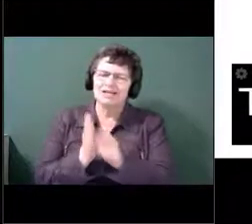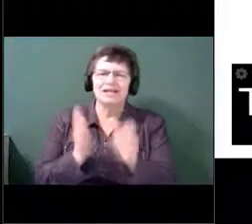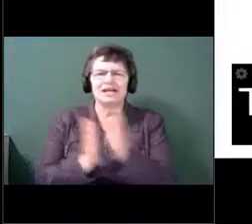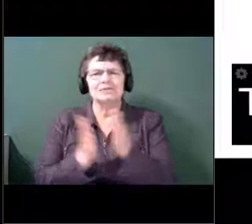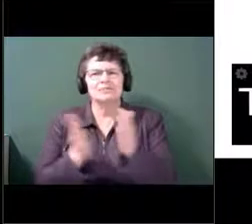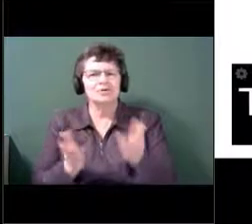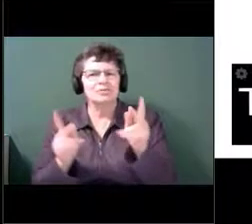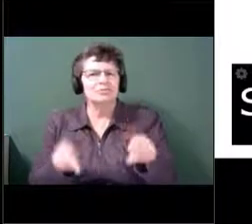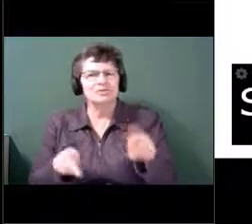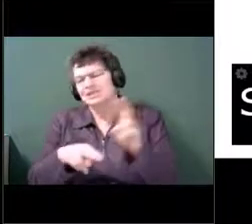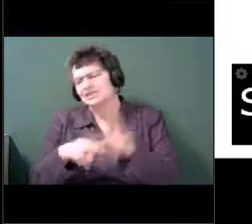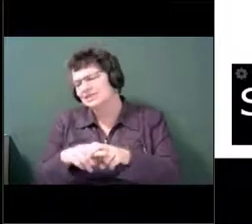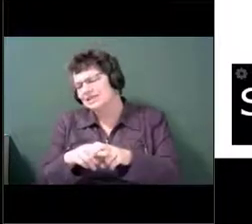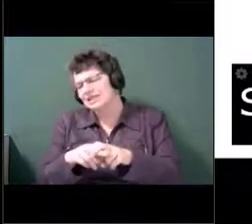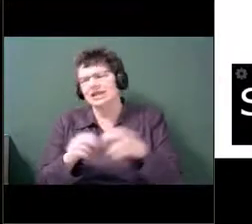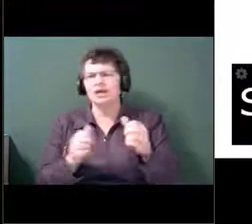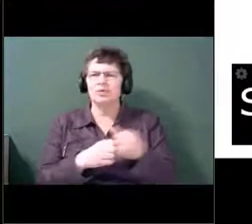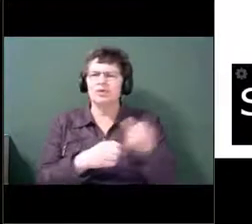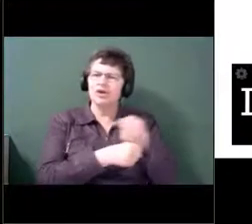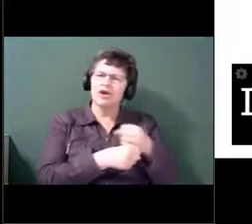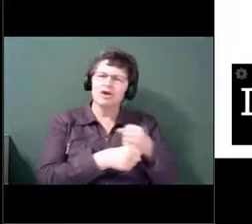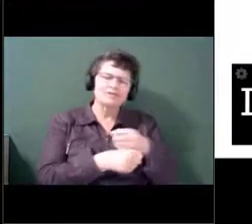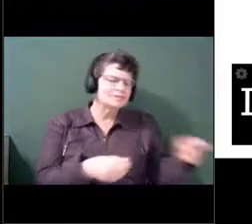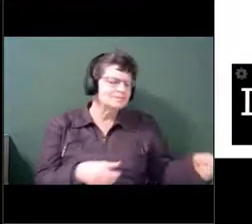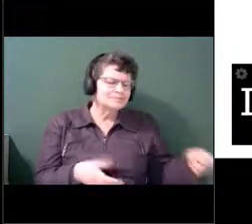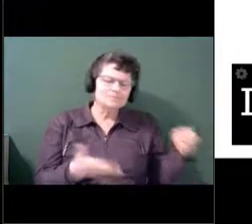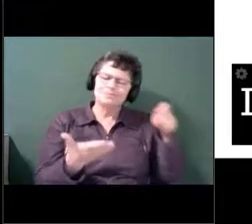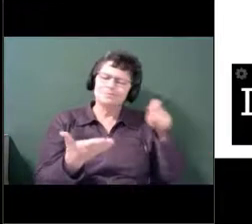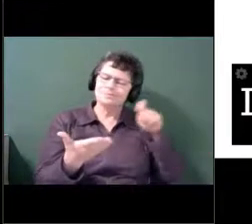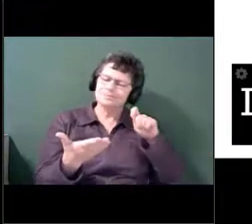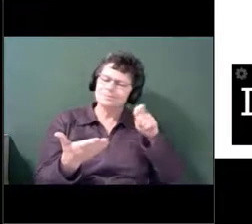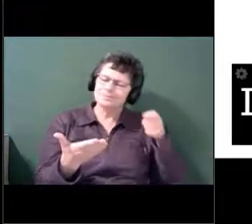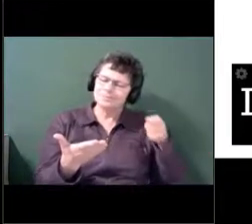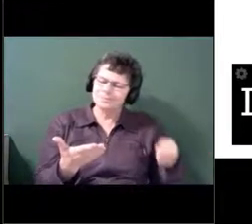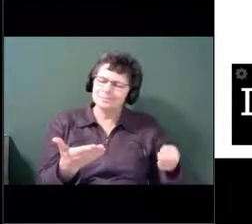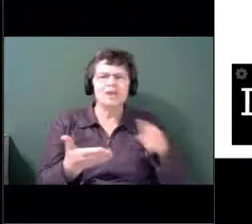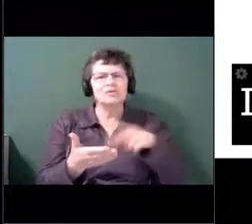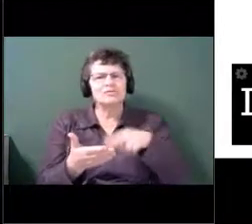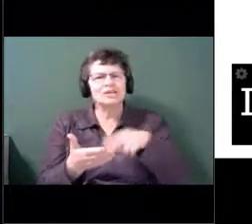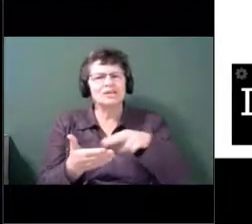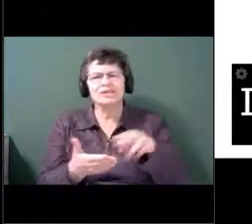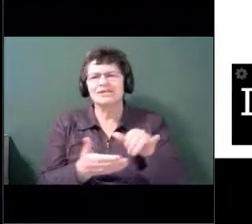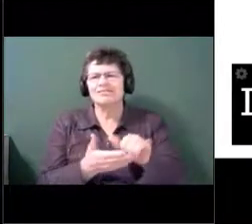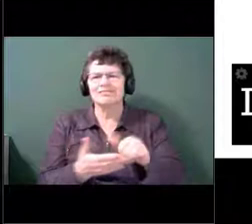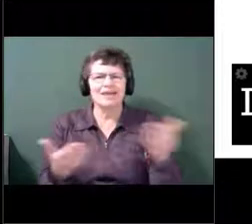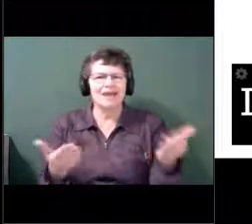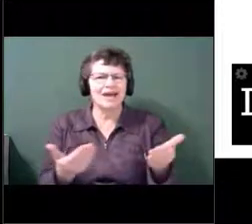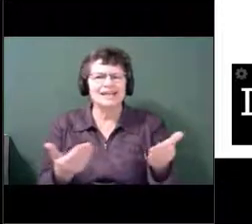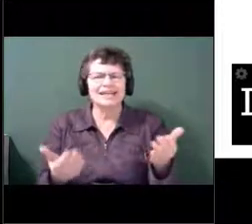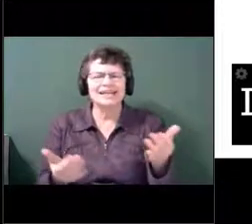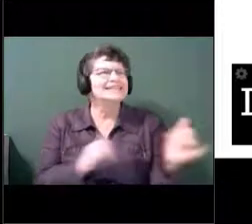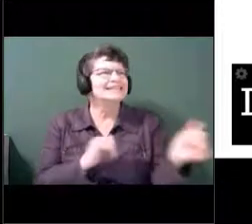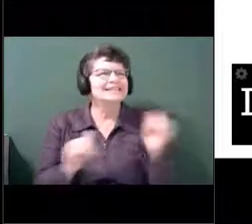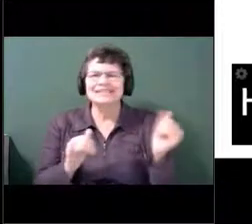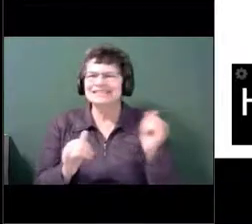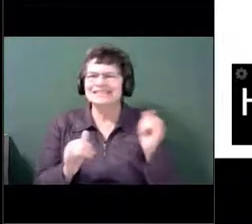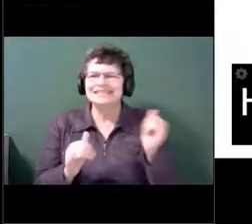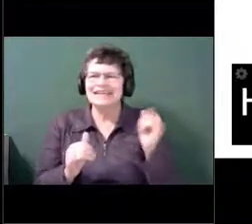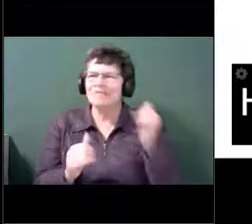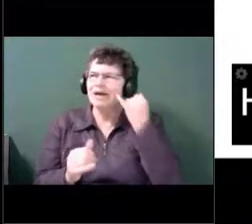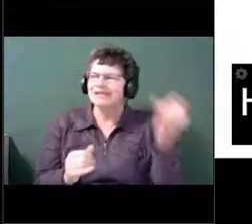hours. It's like sitting down at a restaurant having a cup of coffee with your friend and you're just